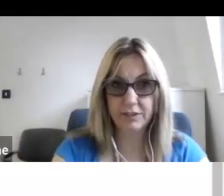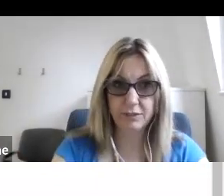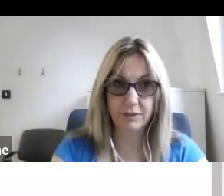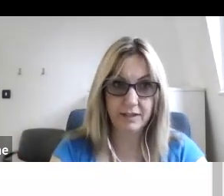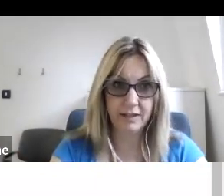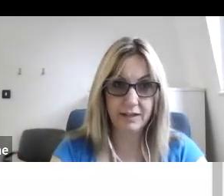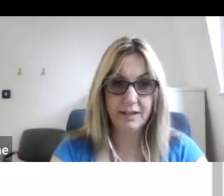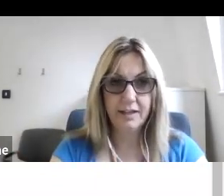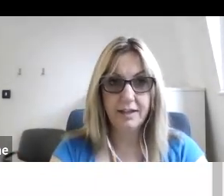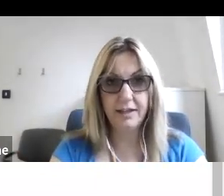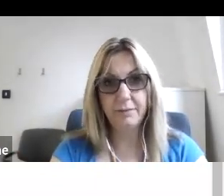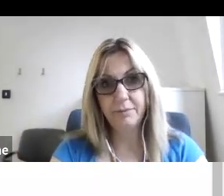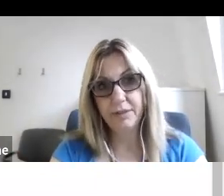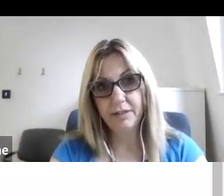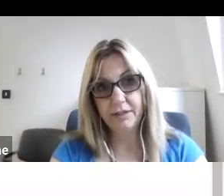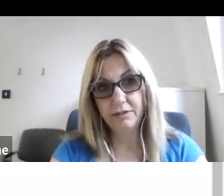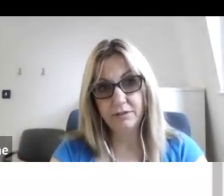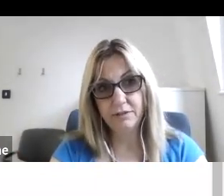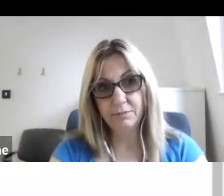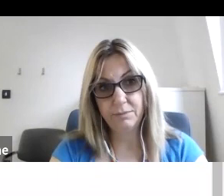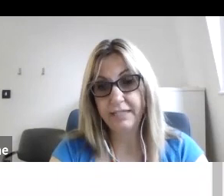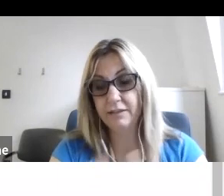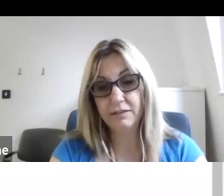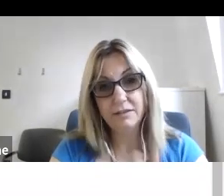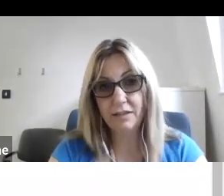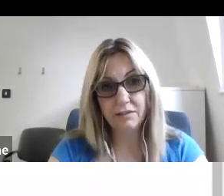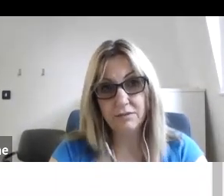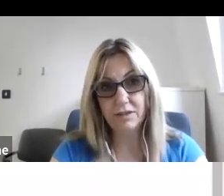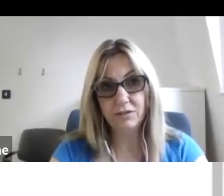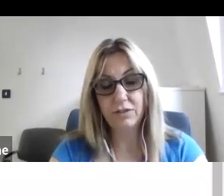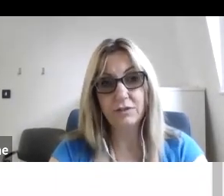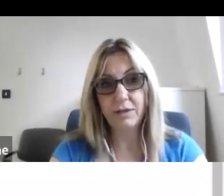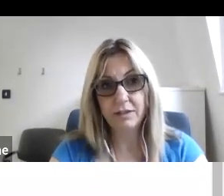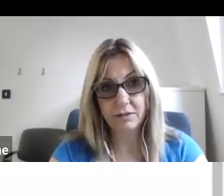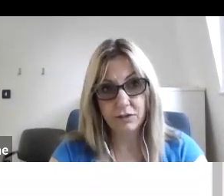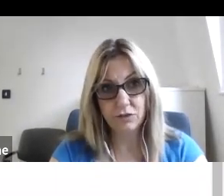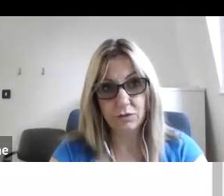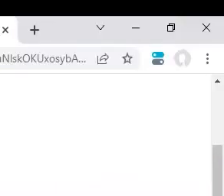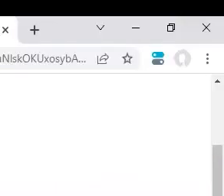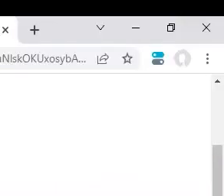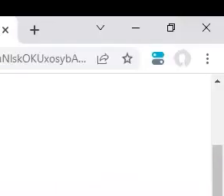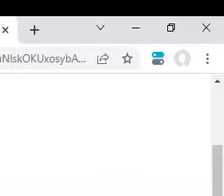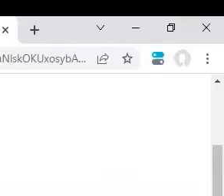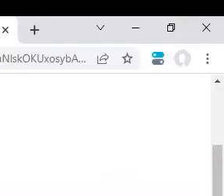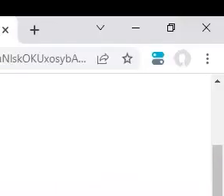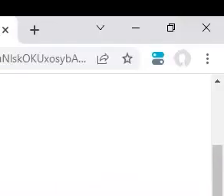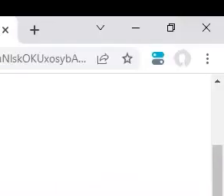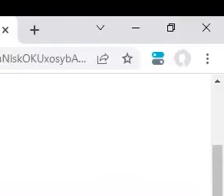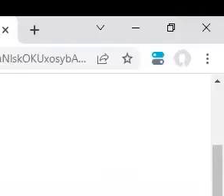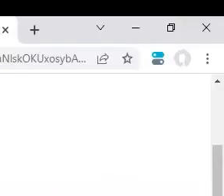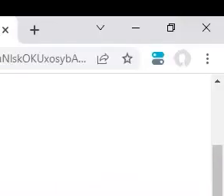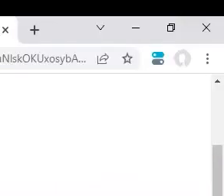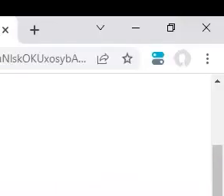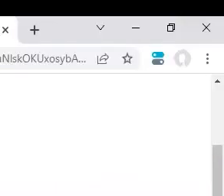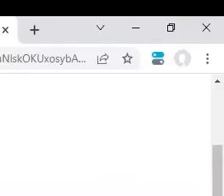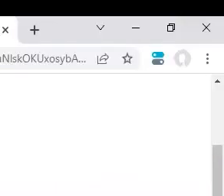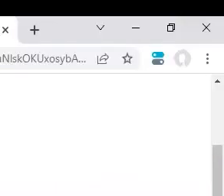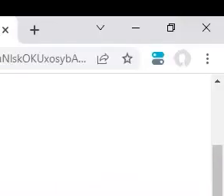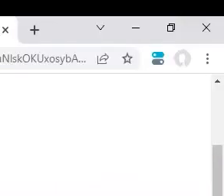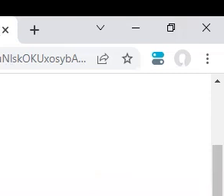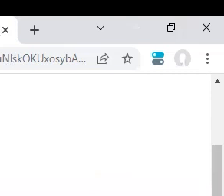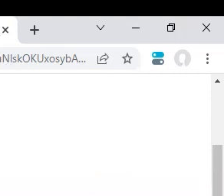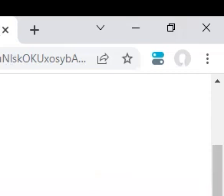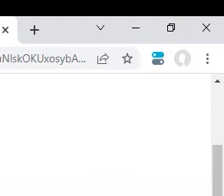people experience when they're being triggered by the trauma. Just a quick question